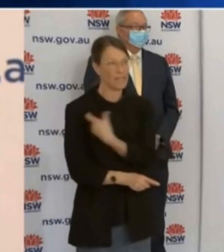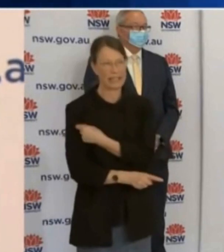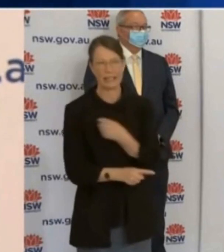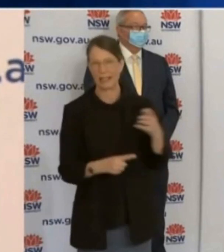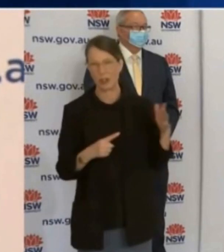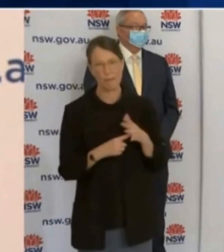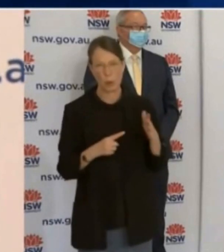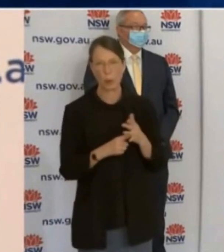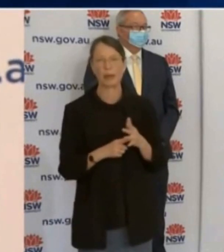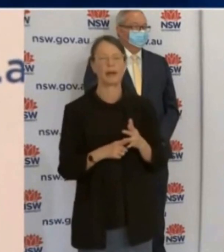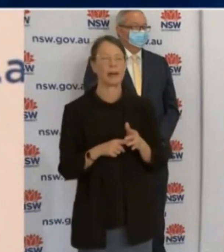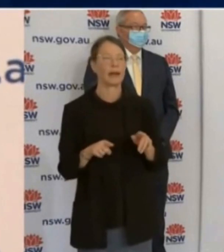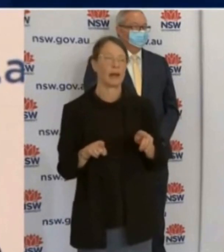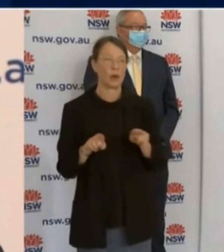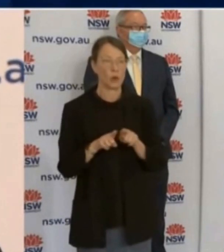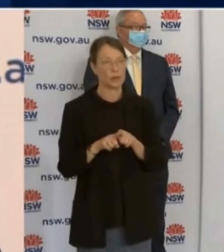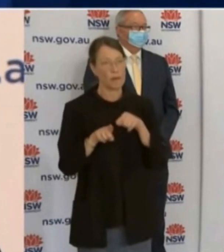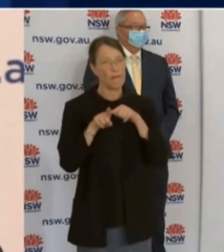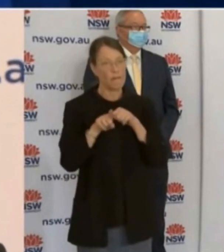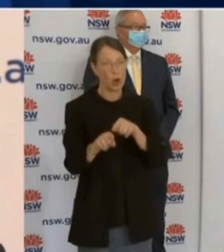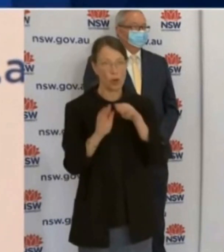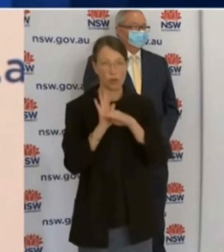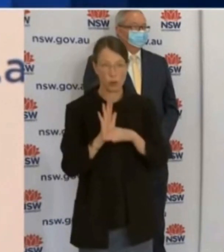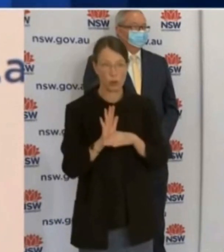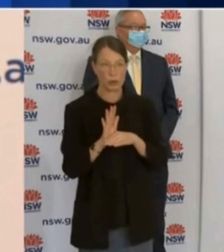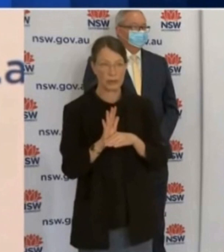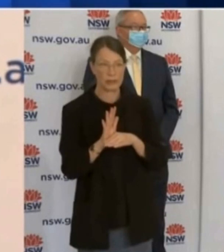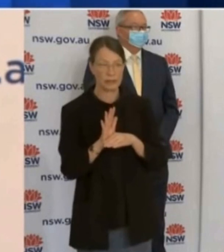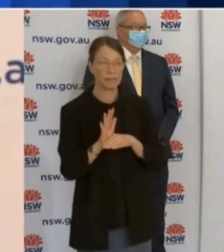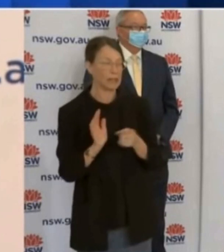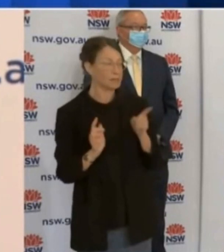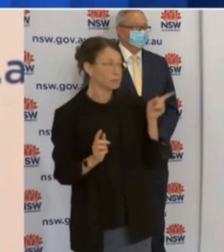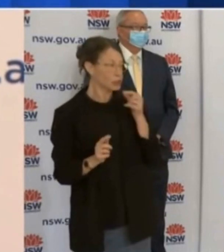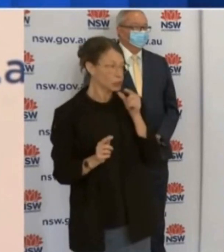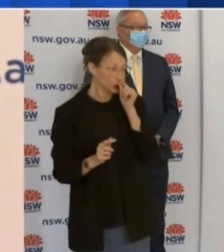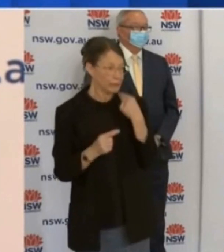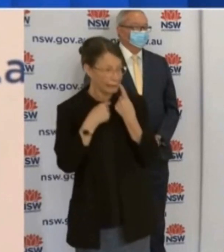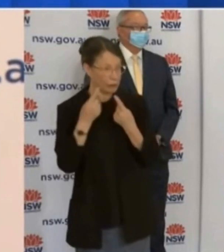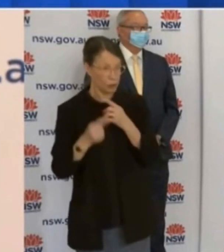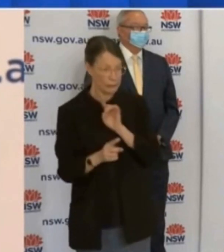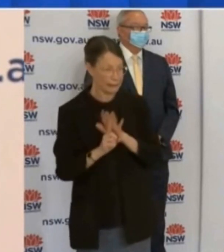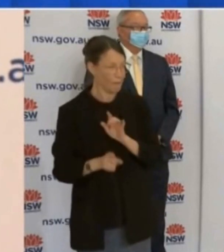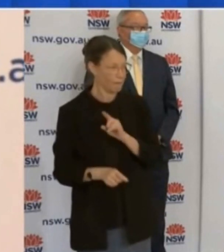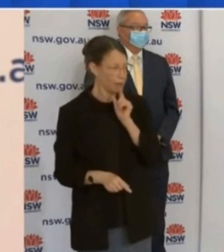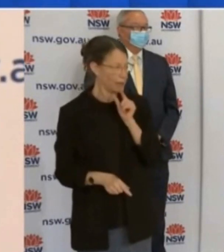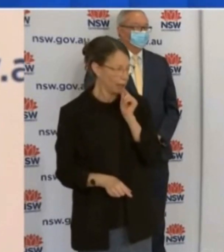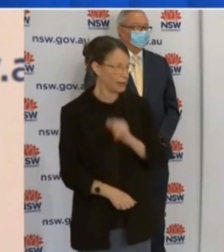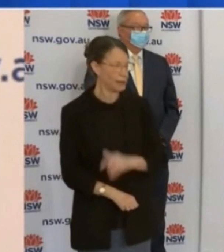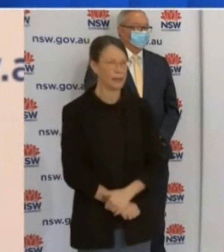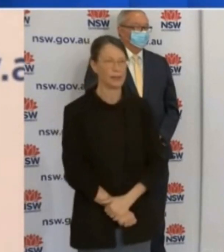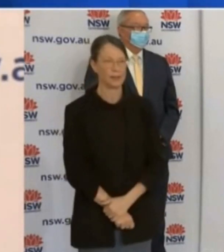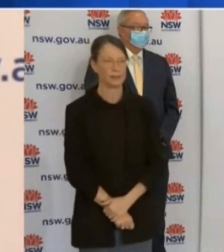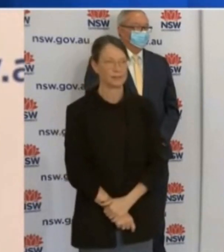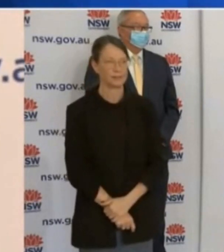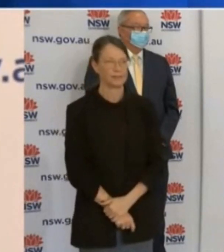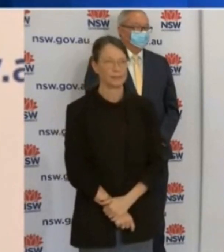as is compliance. I don't want to put words in her mouth. I'll ask her to say her bit, but certainly vaccination